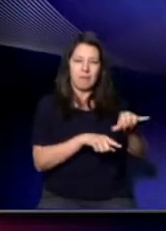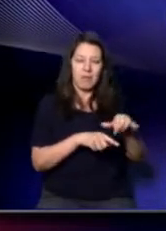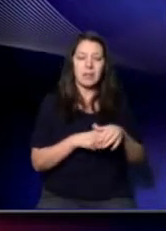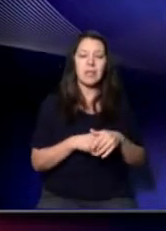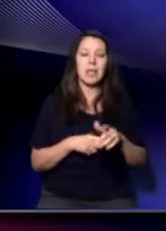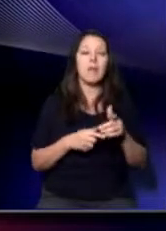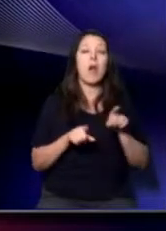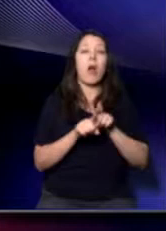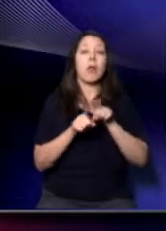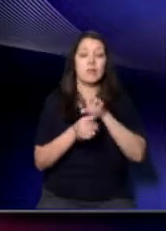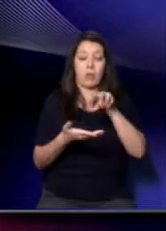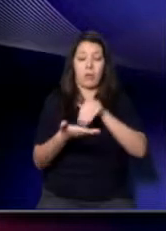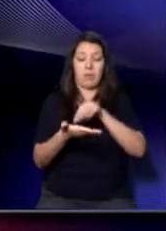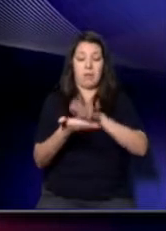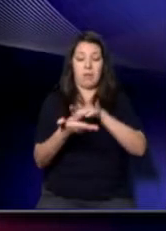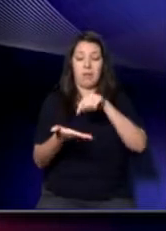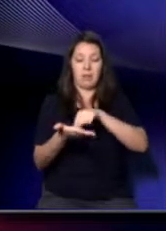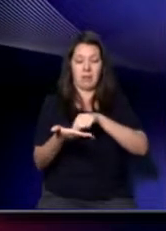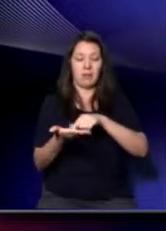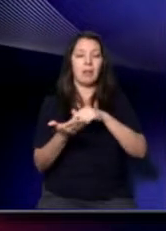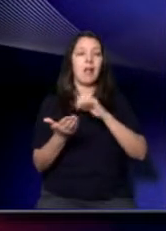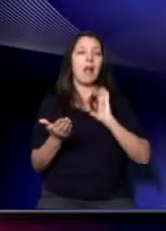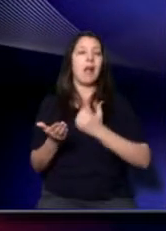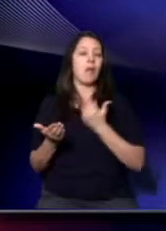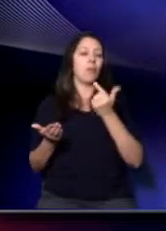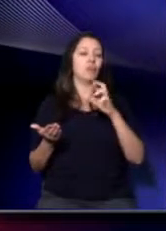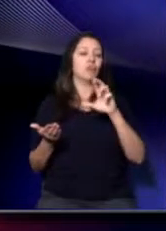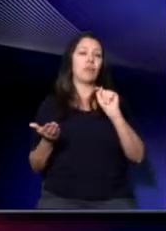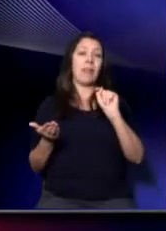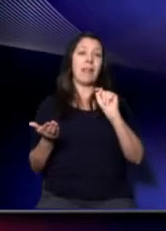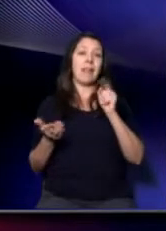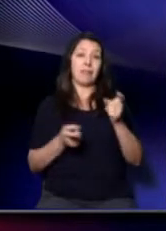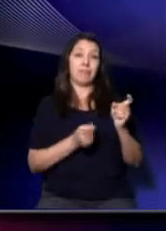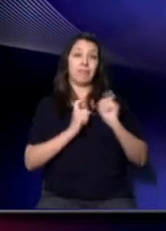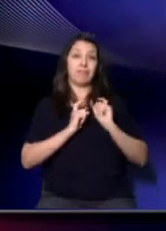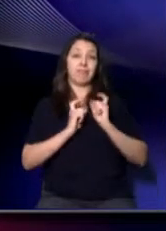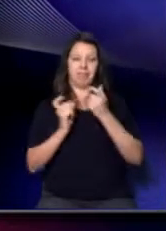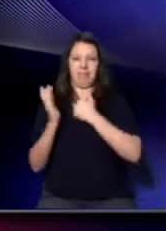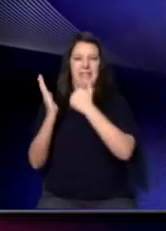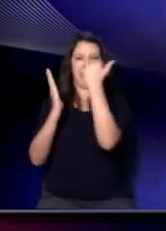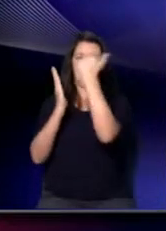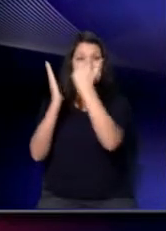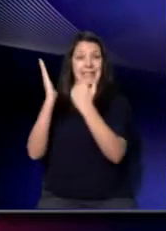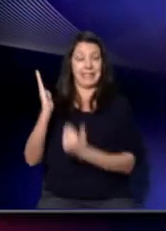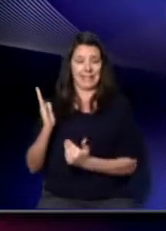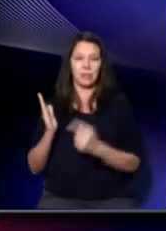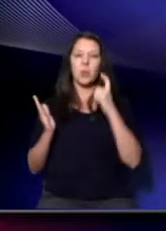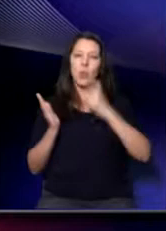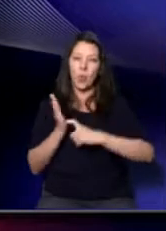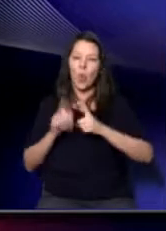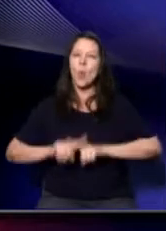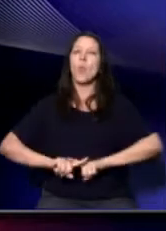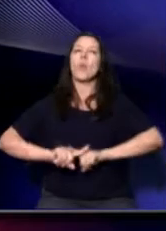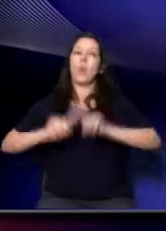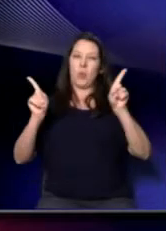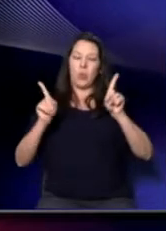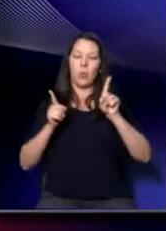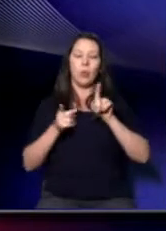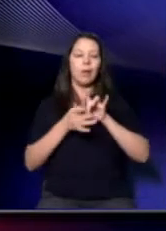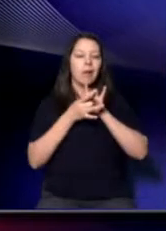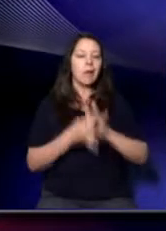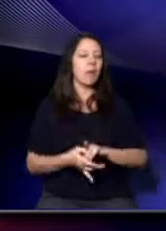thing that I have on the report is a list of the grants that we've been awarded this year. You can see there's some significant changes, especially in the Idea